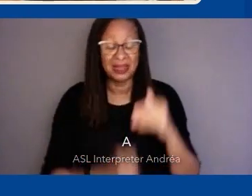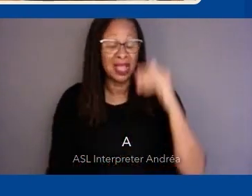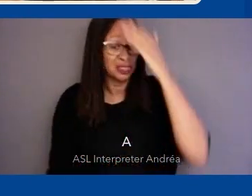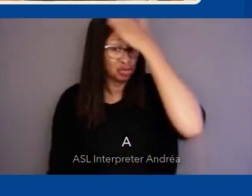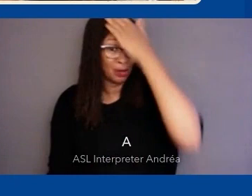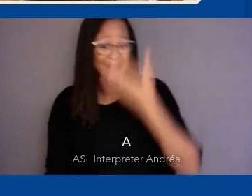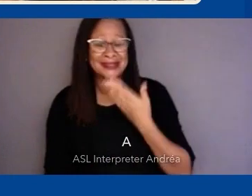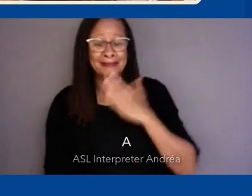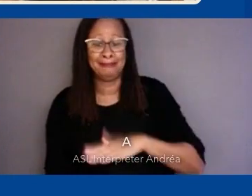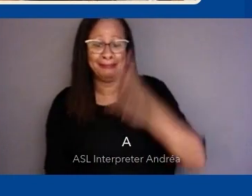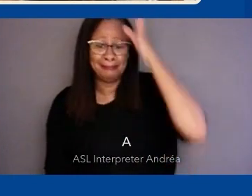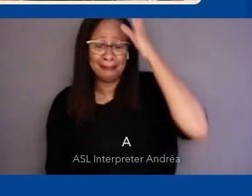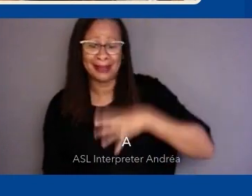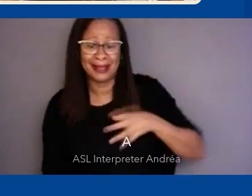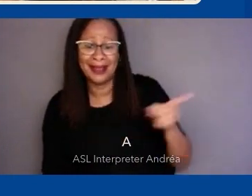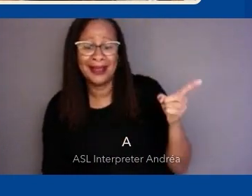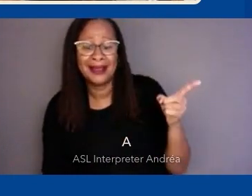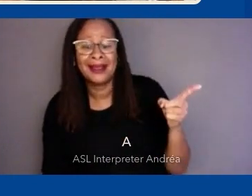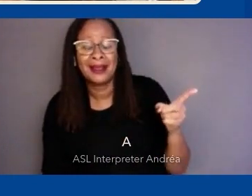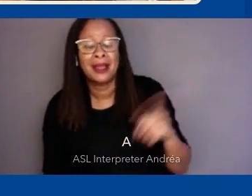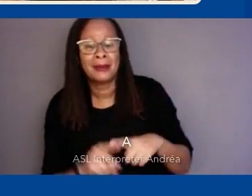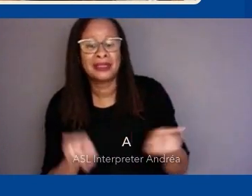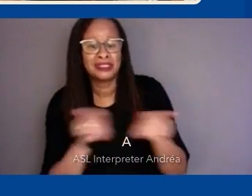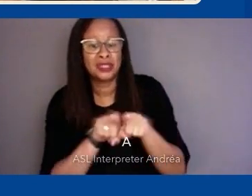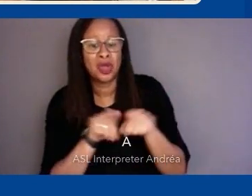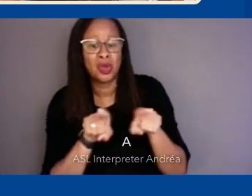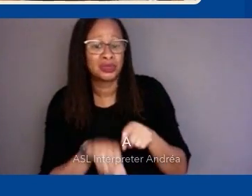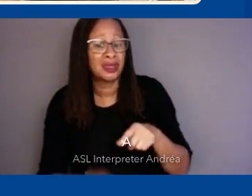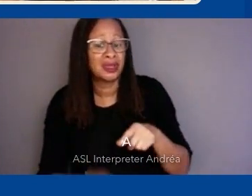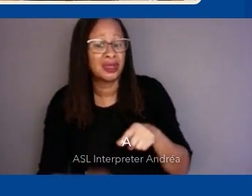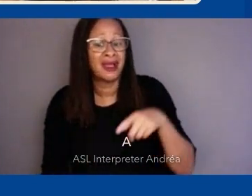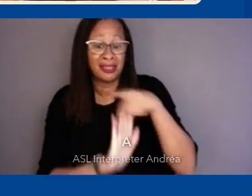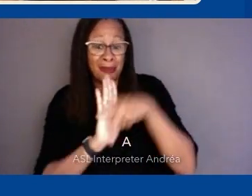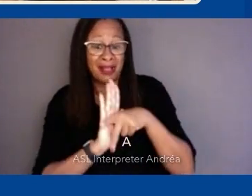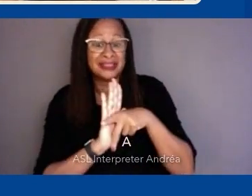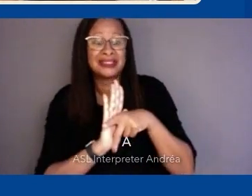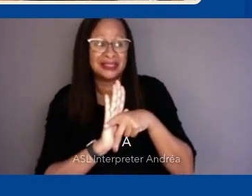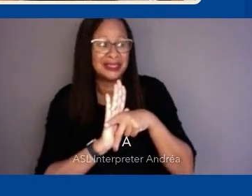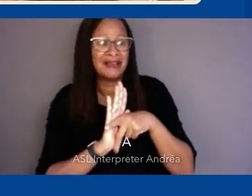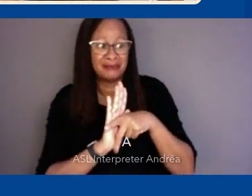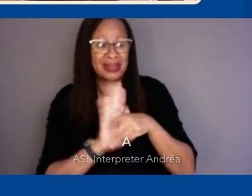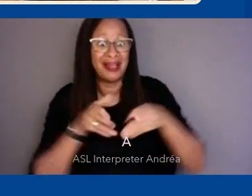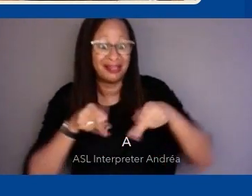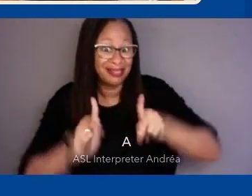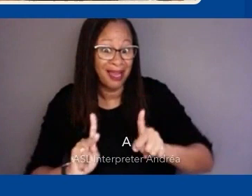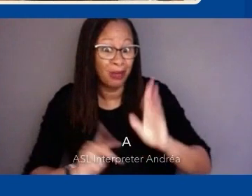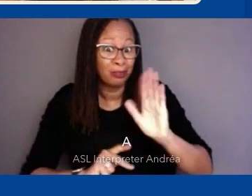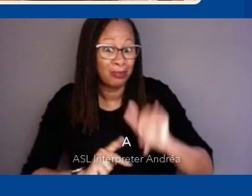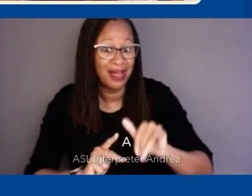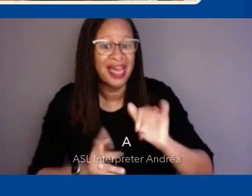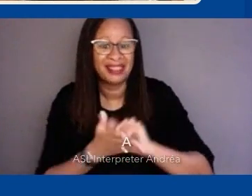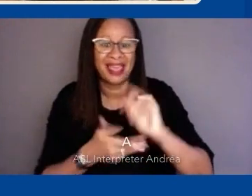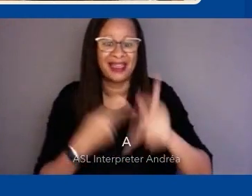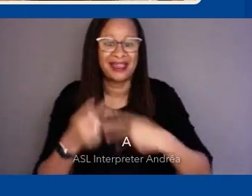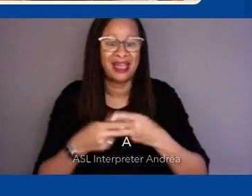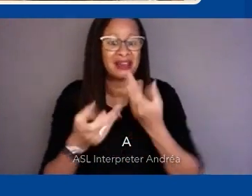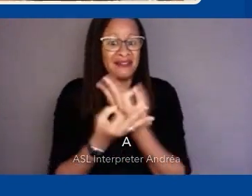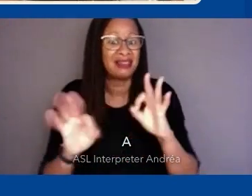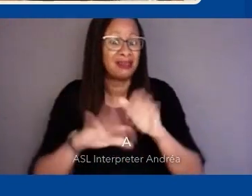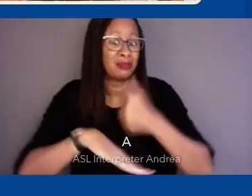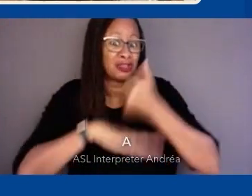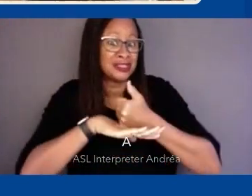dude, but he's also, those policies have been enabled by that kind of like liberal